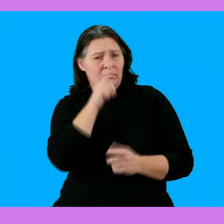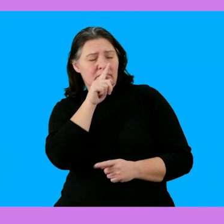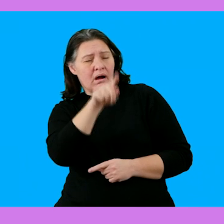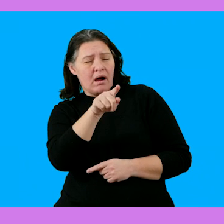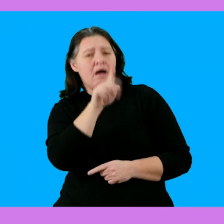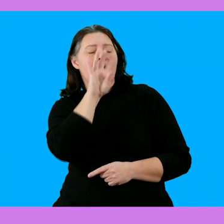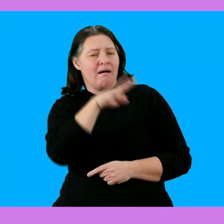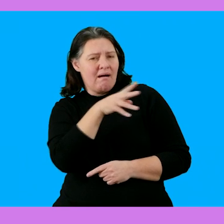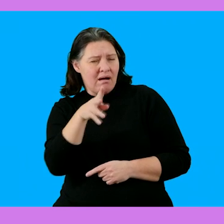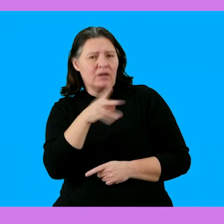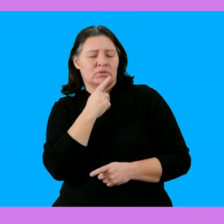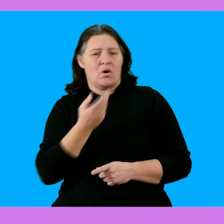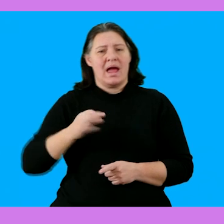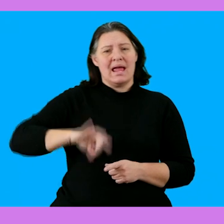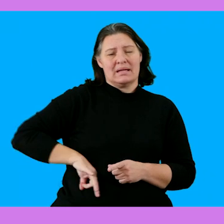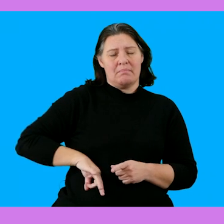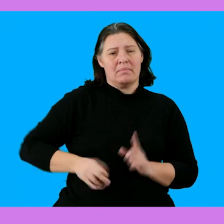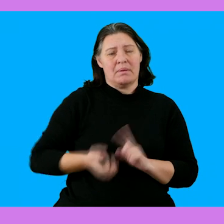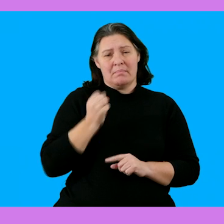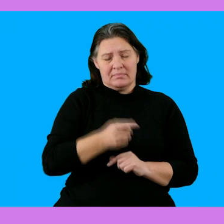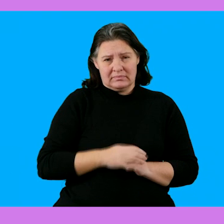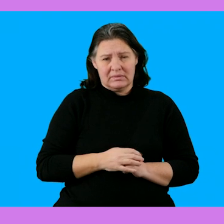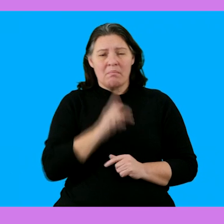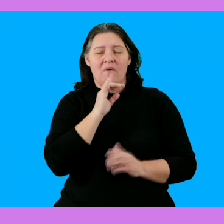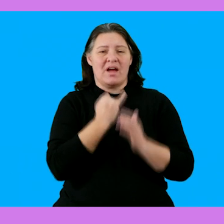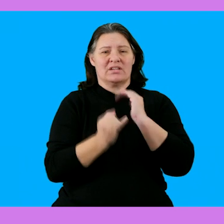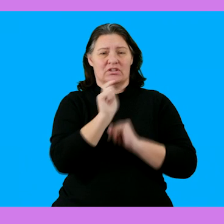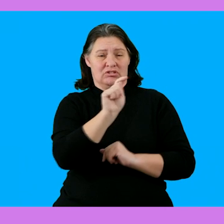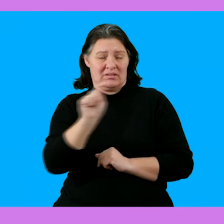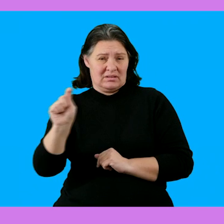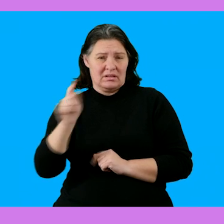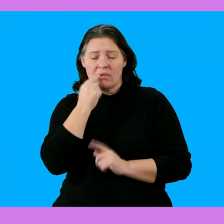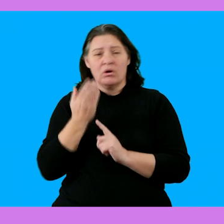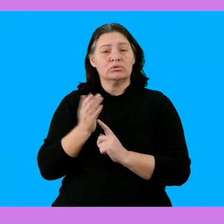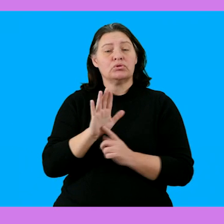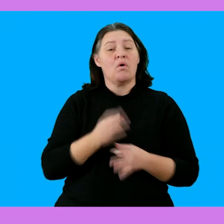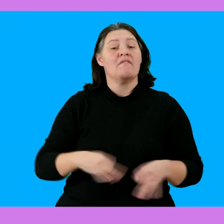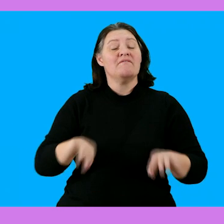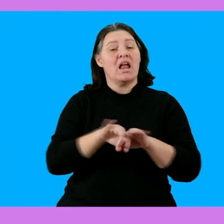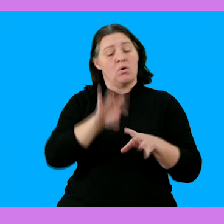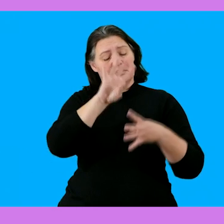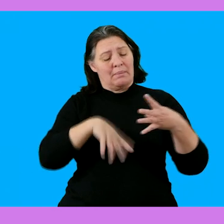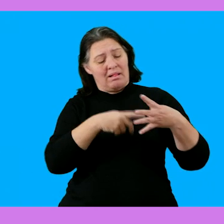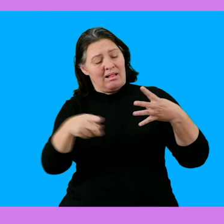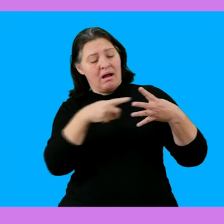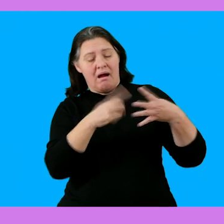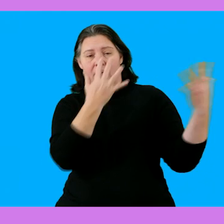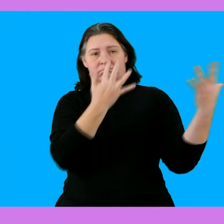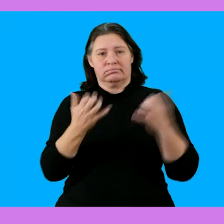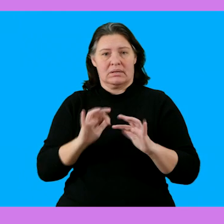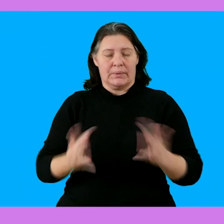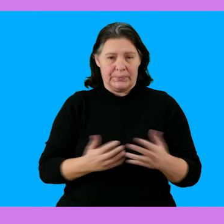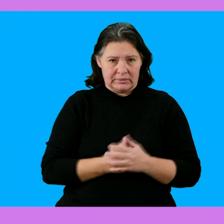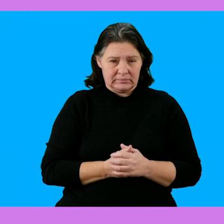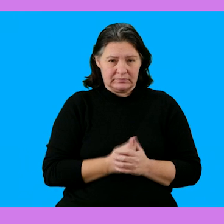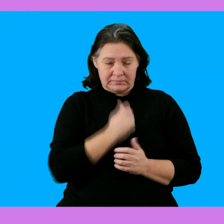use tax tables to calculate income tax, that now is for individuals, and show how the values on the table were